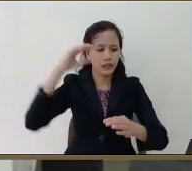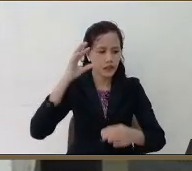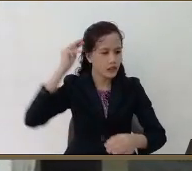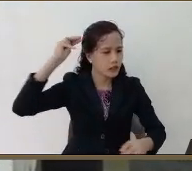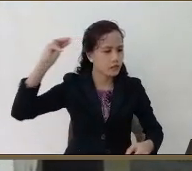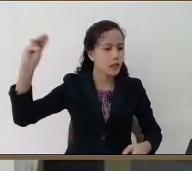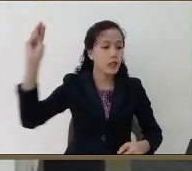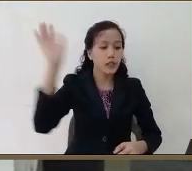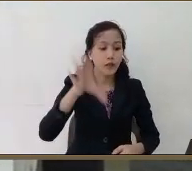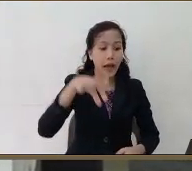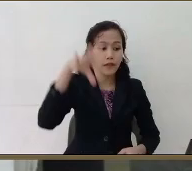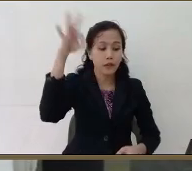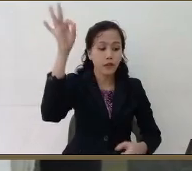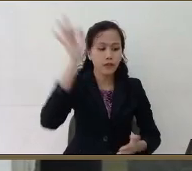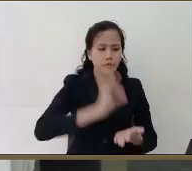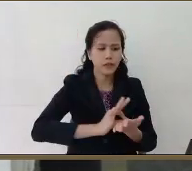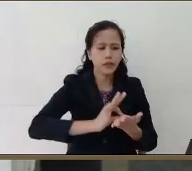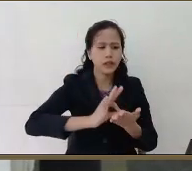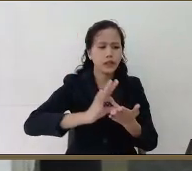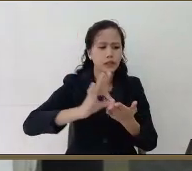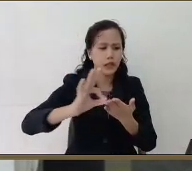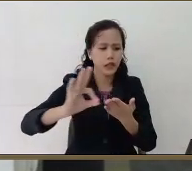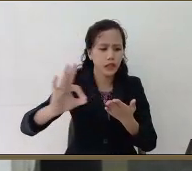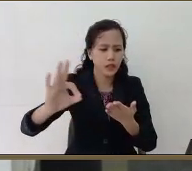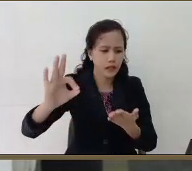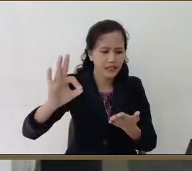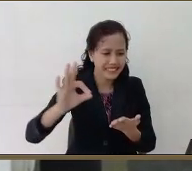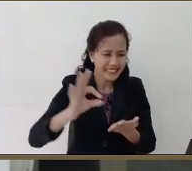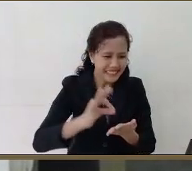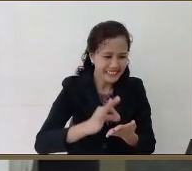to him and you'll never be the